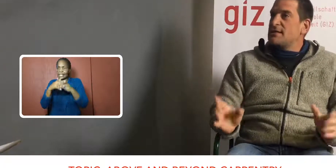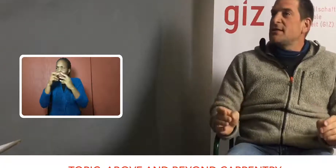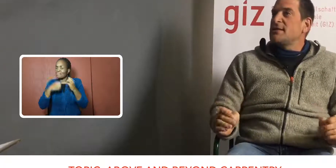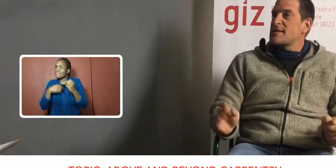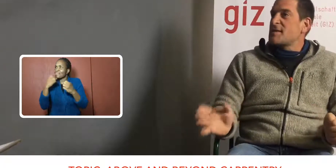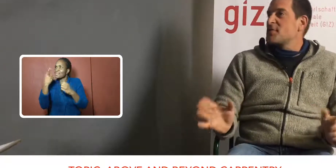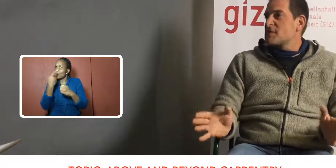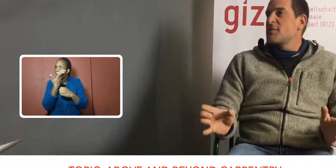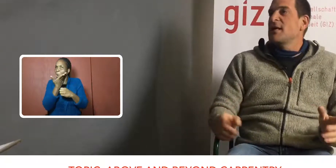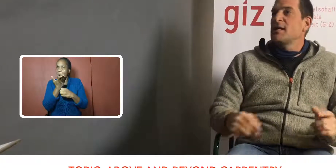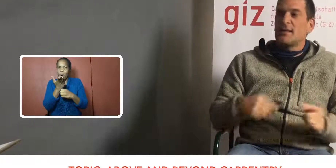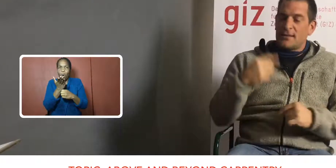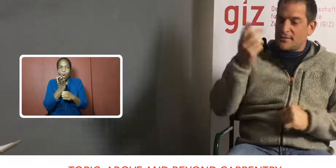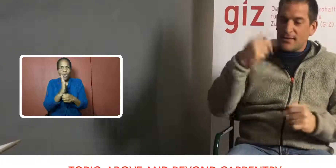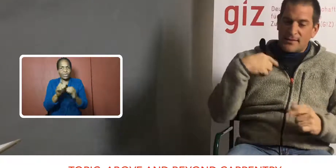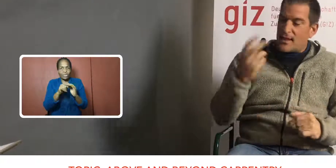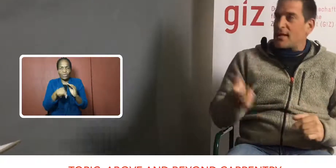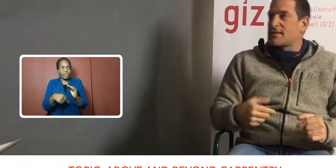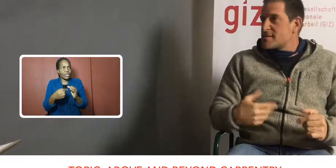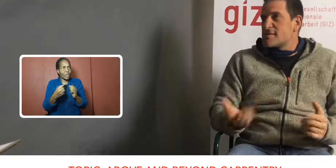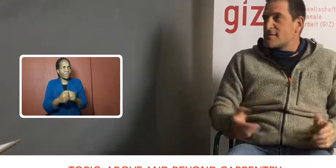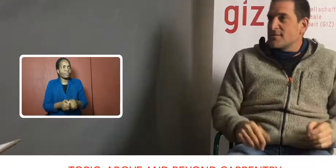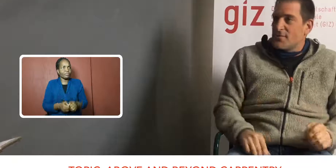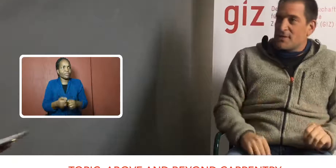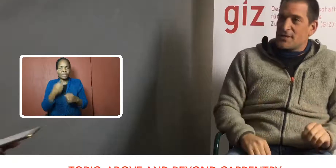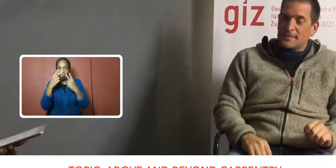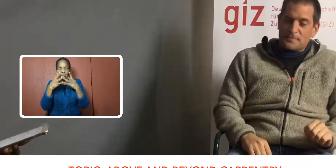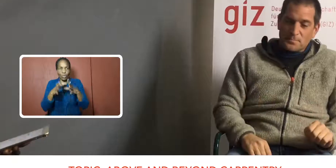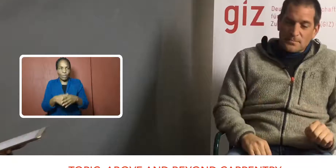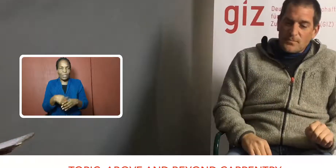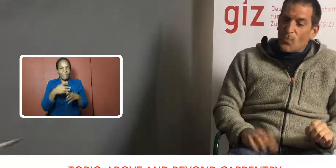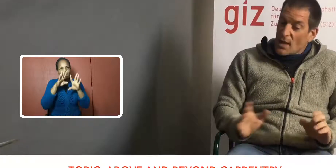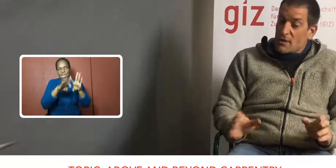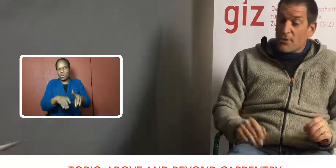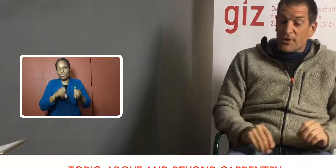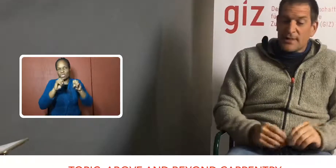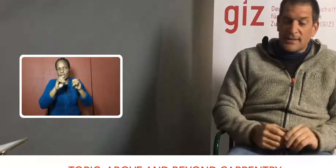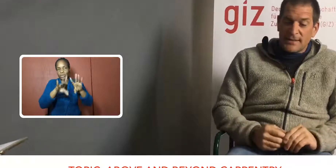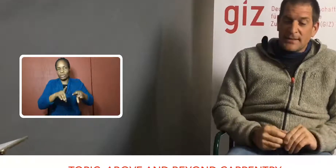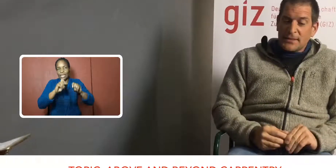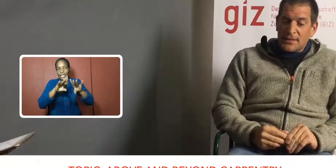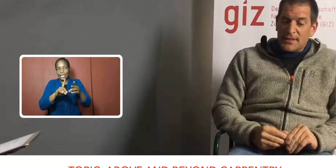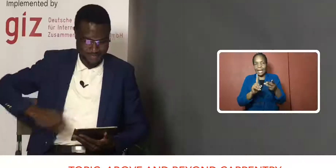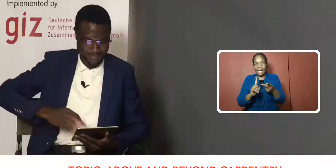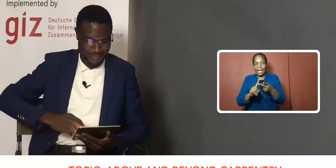every continent except Australia and the Arctic region, and worked